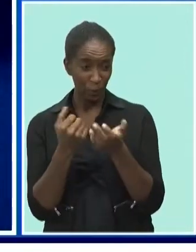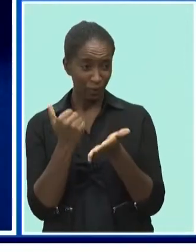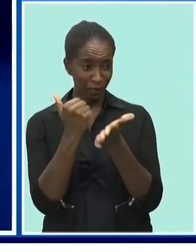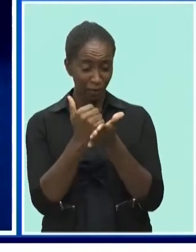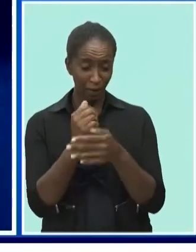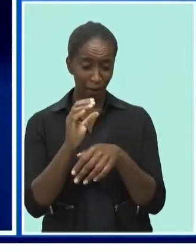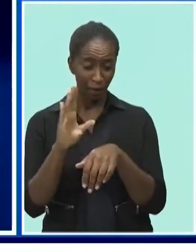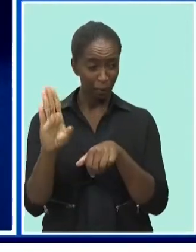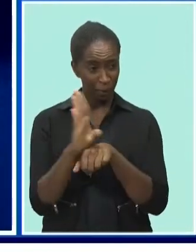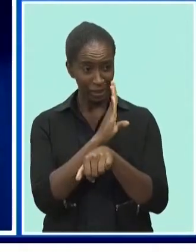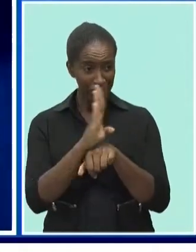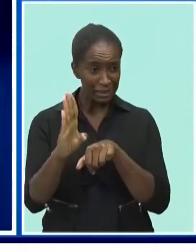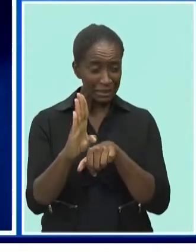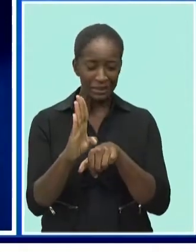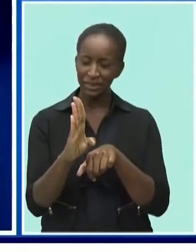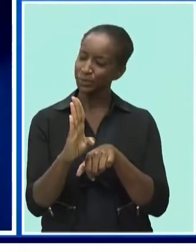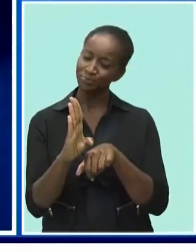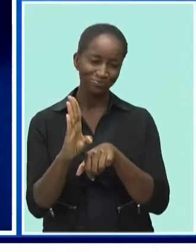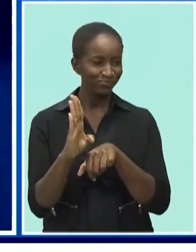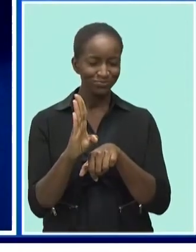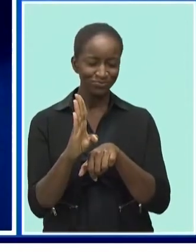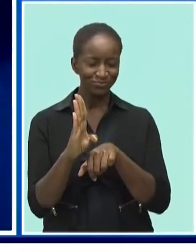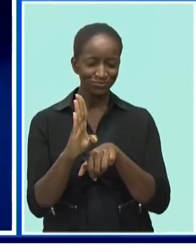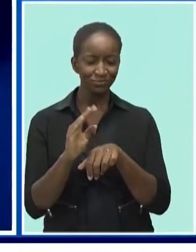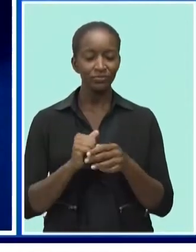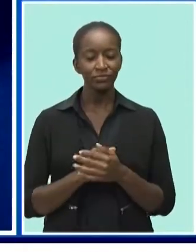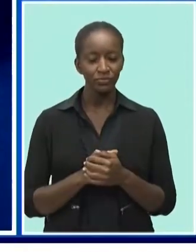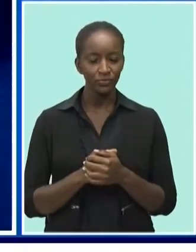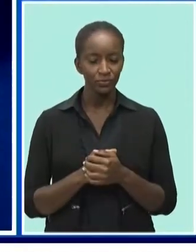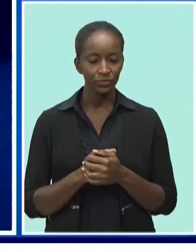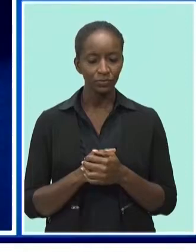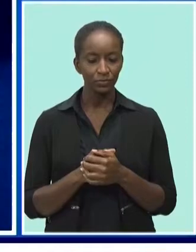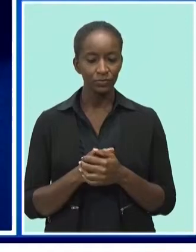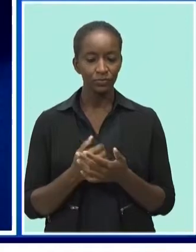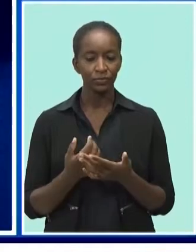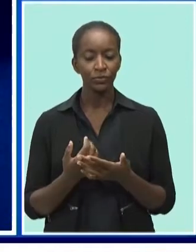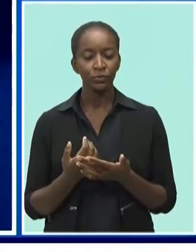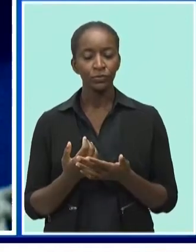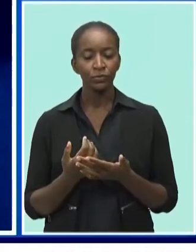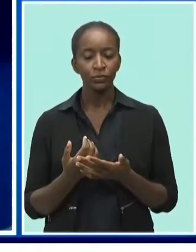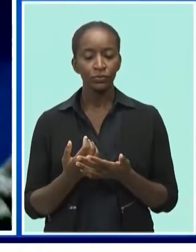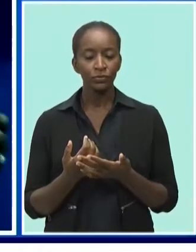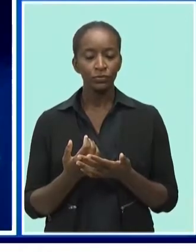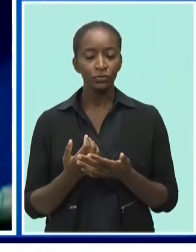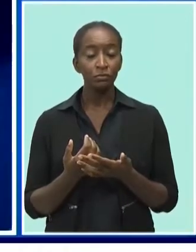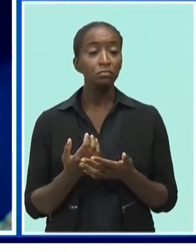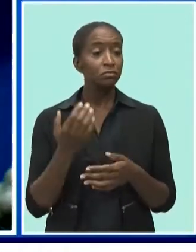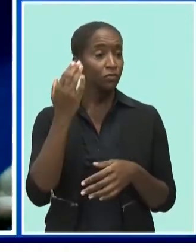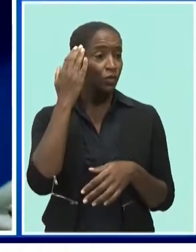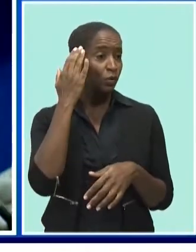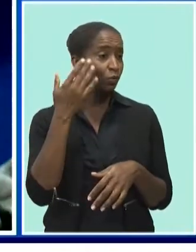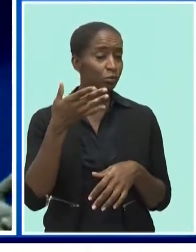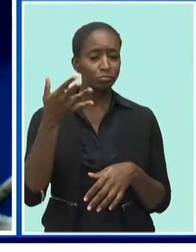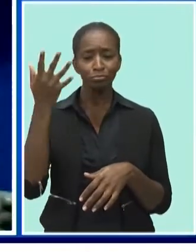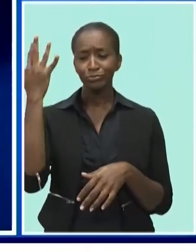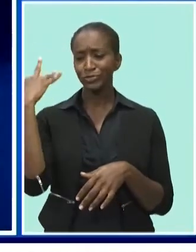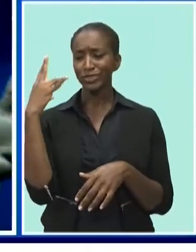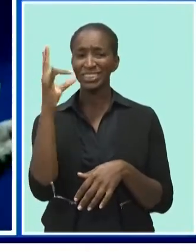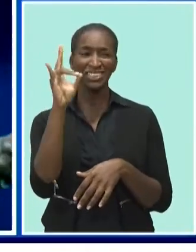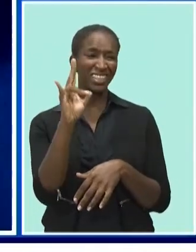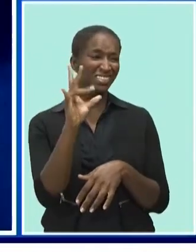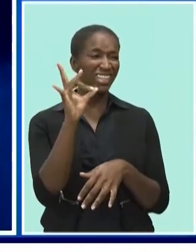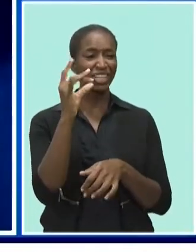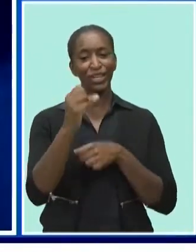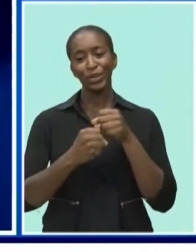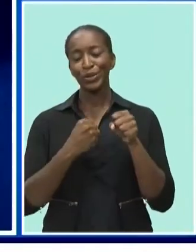And it requires, as we said, from opposition, some of you who were having these discussions with me from 7, 8 years ago must be